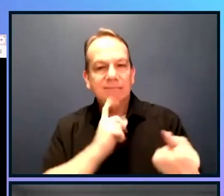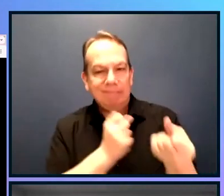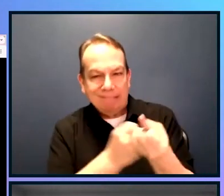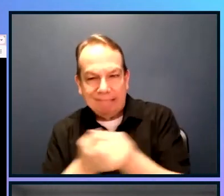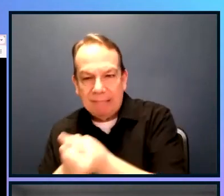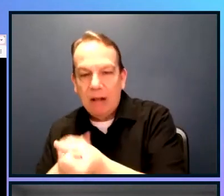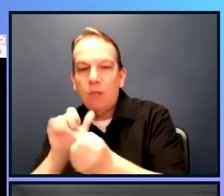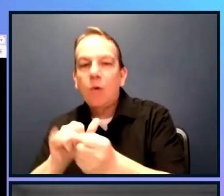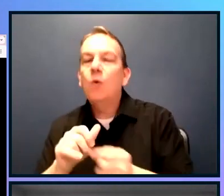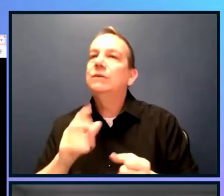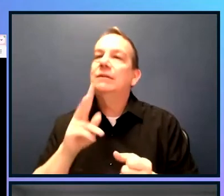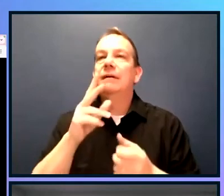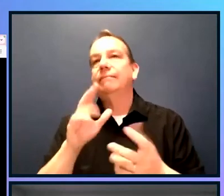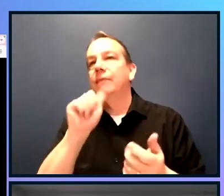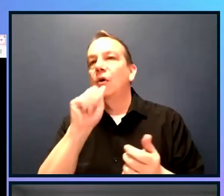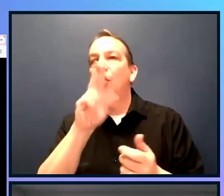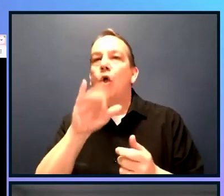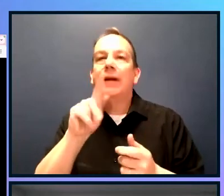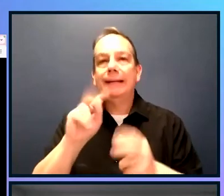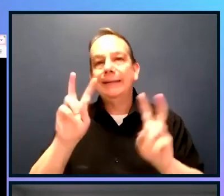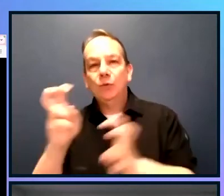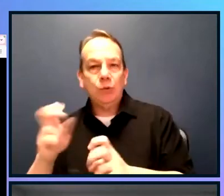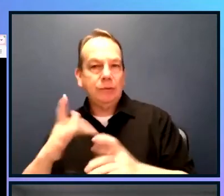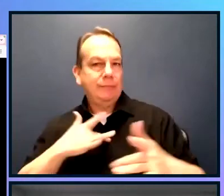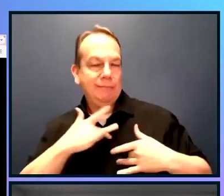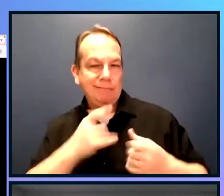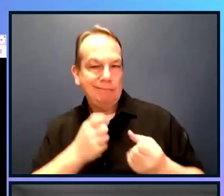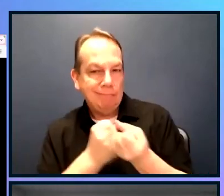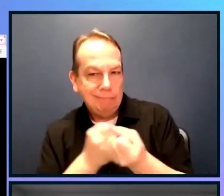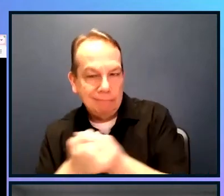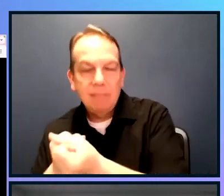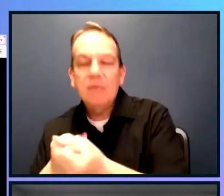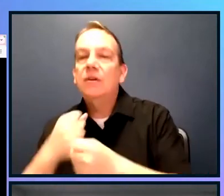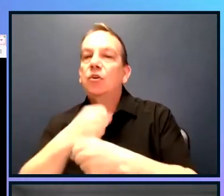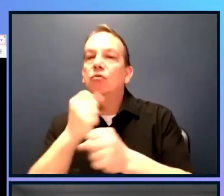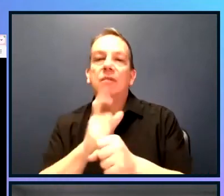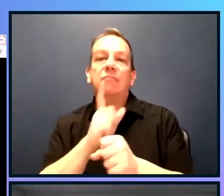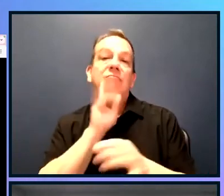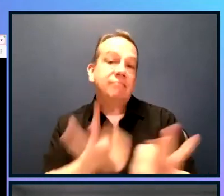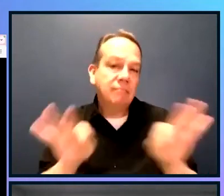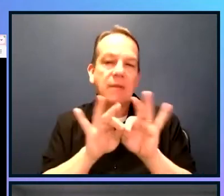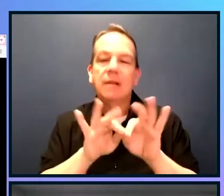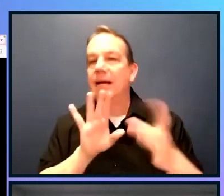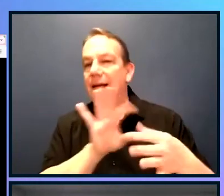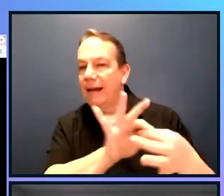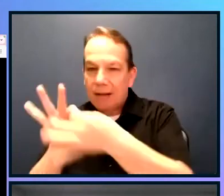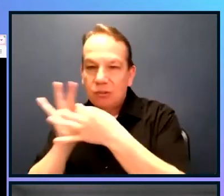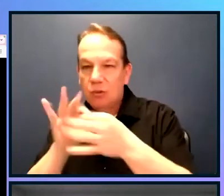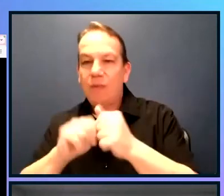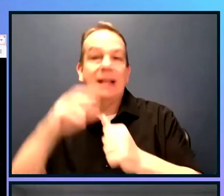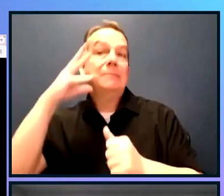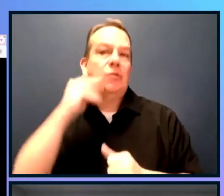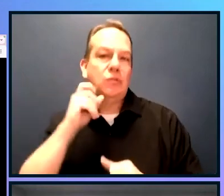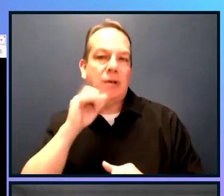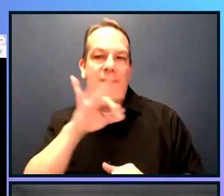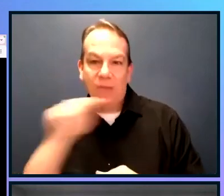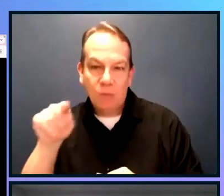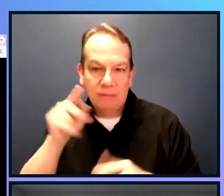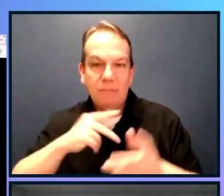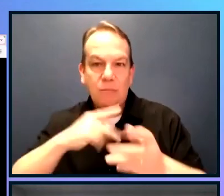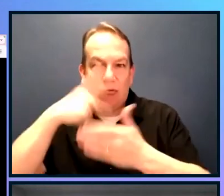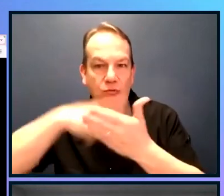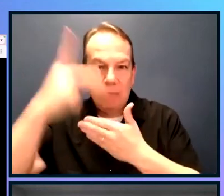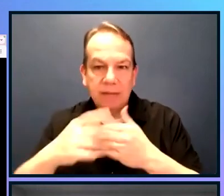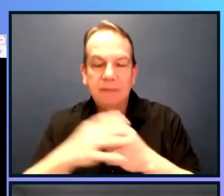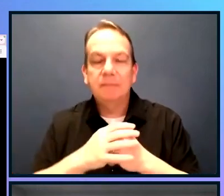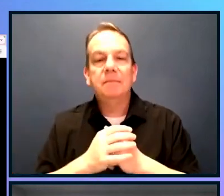audit issues for their own products, which is creating greater relevancy and connection to the experience. We were also hoping that